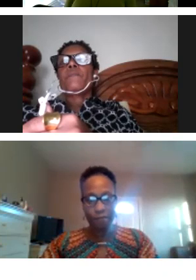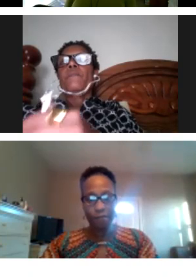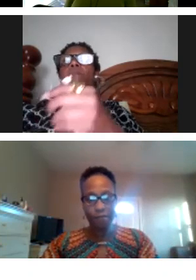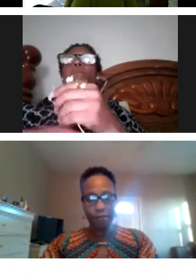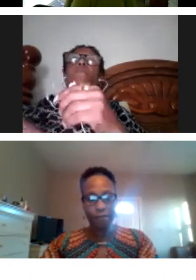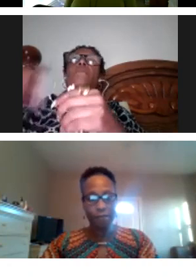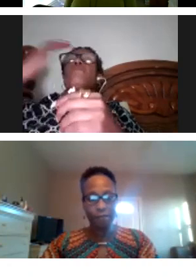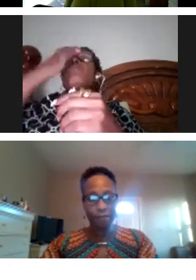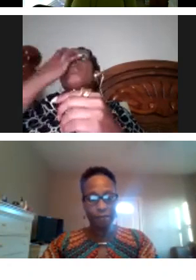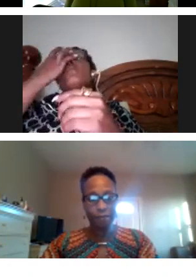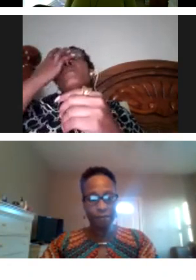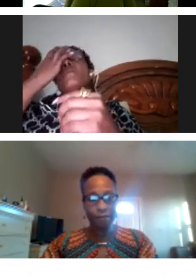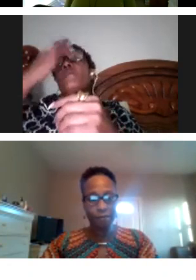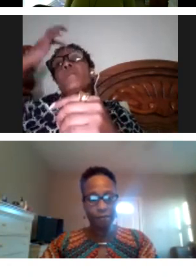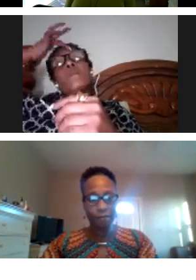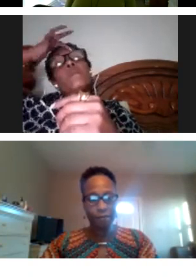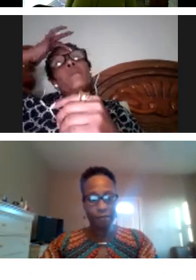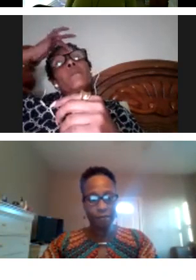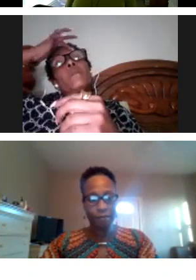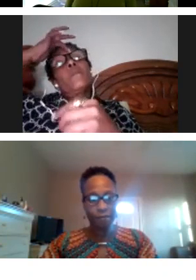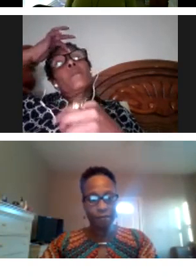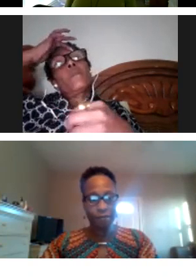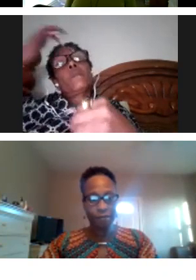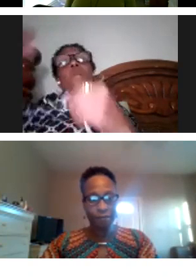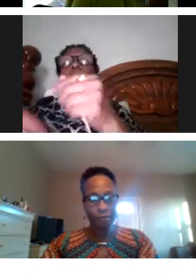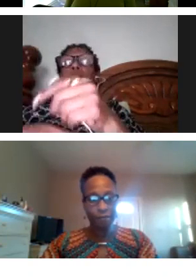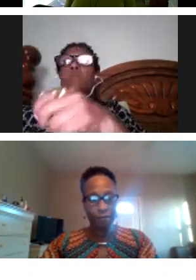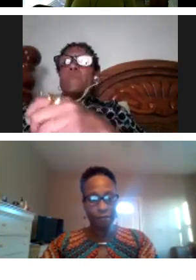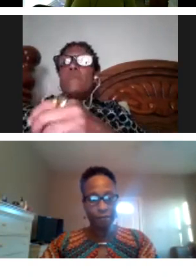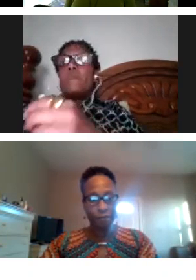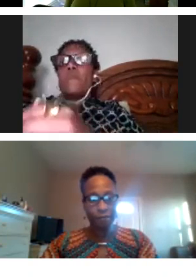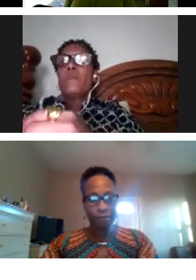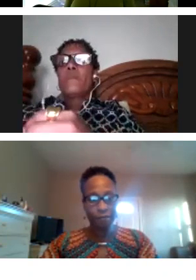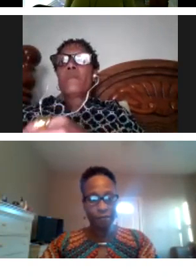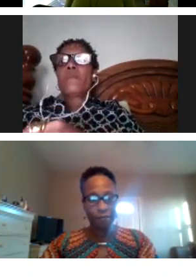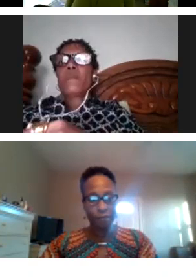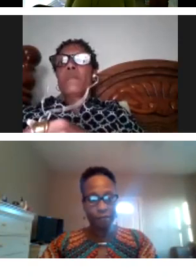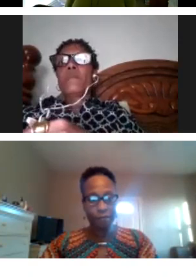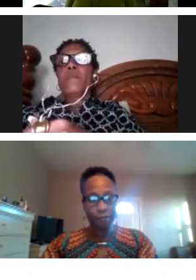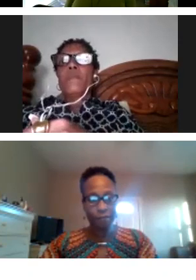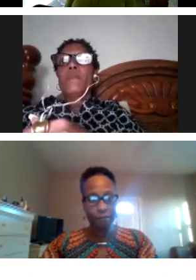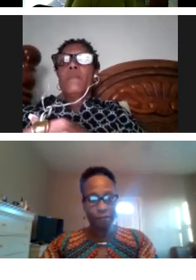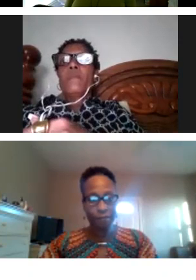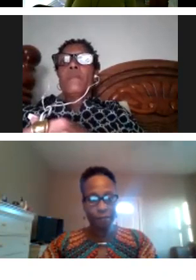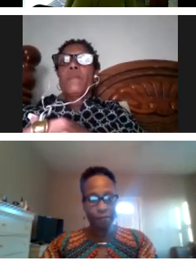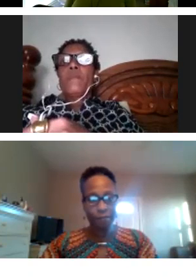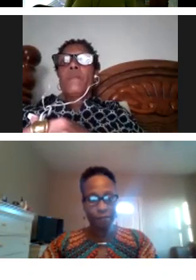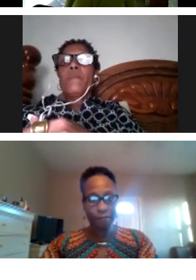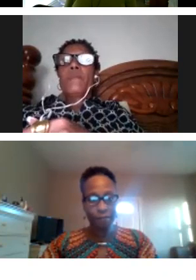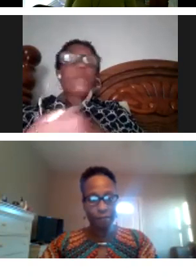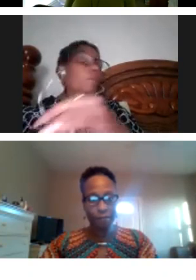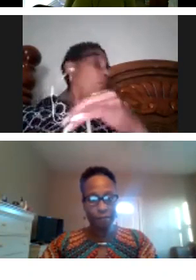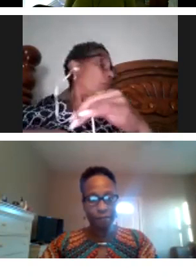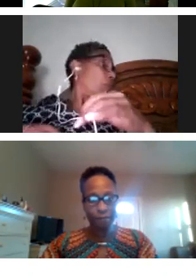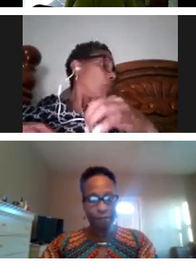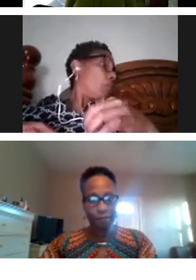health care and services to achieve emotional, mental, and physical wellness, regardless of sex at birth, race, immigration